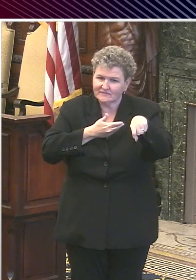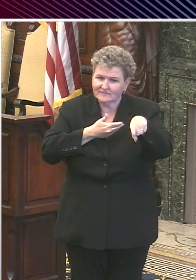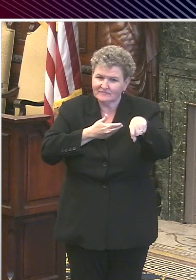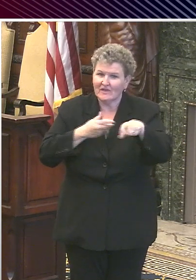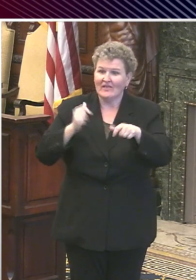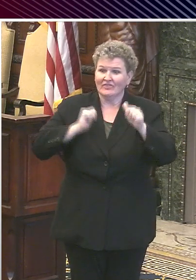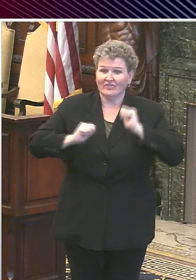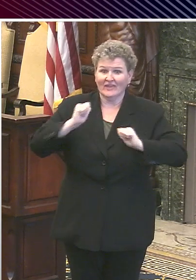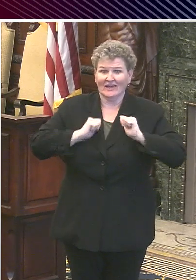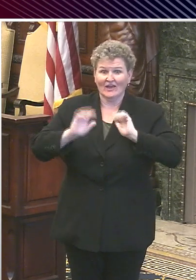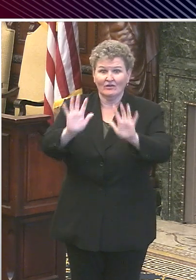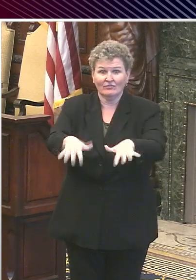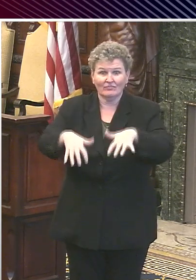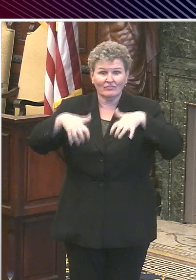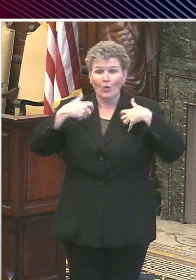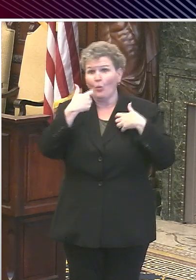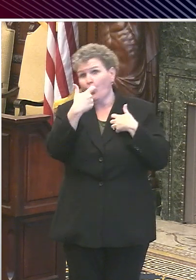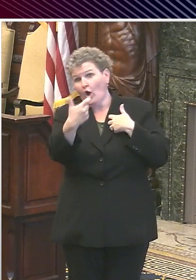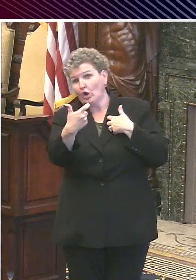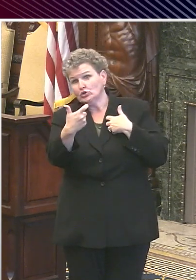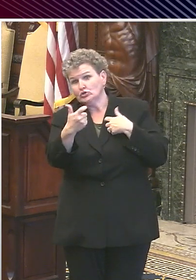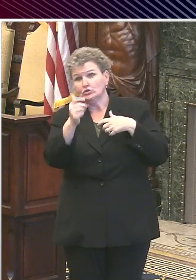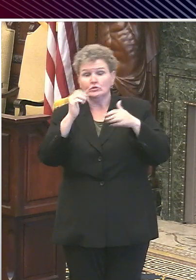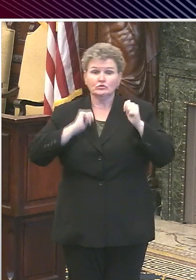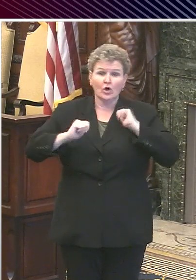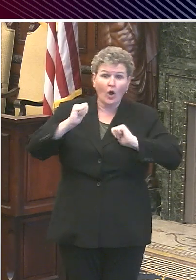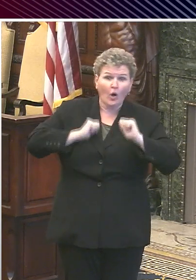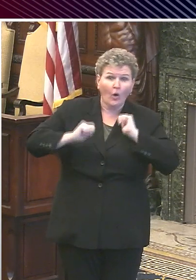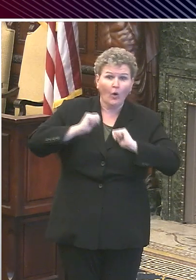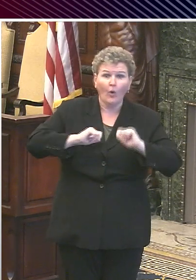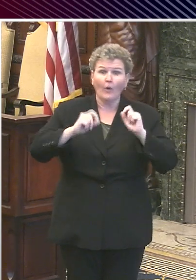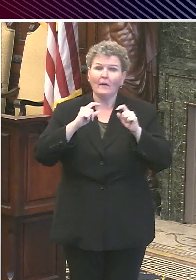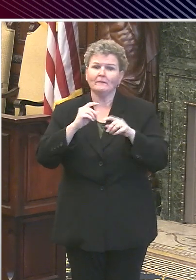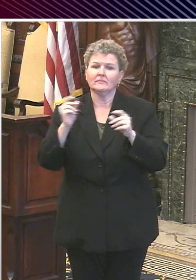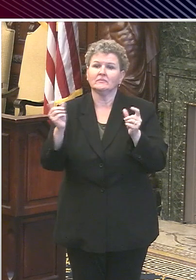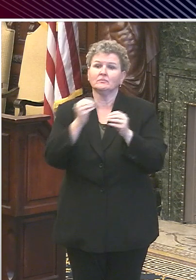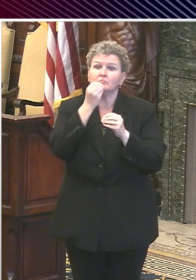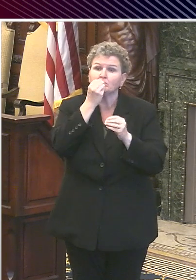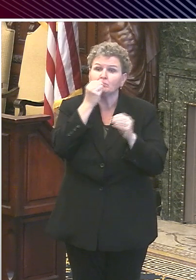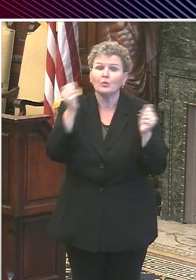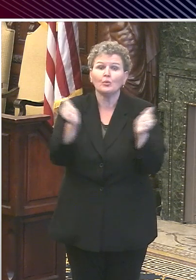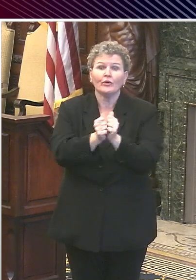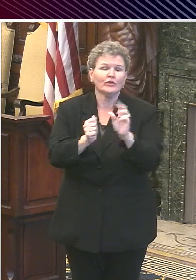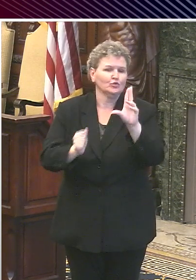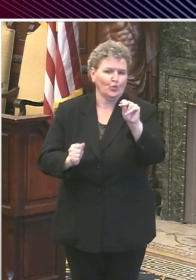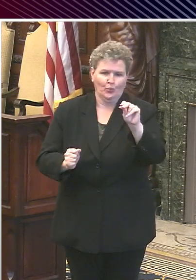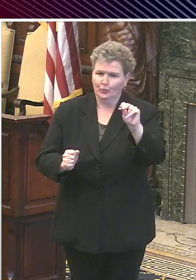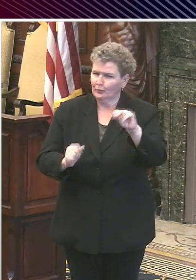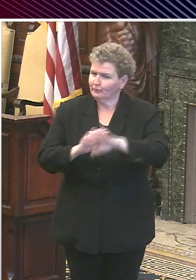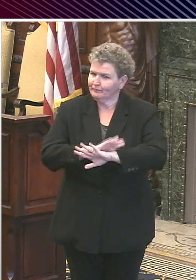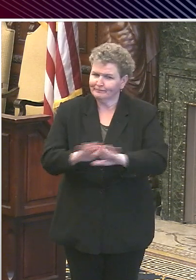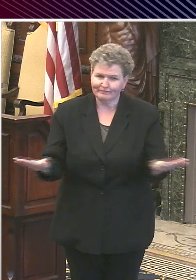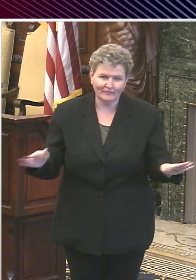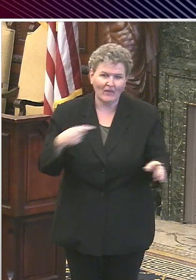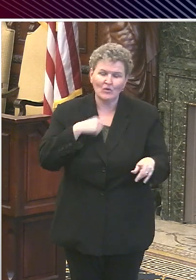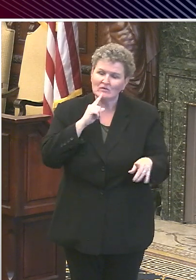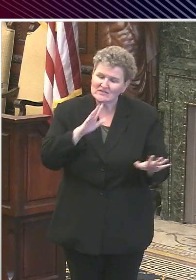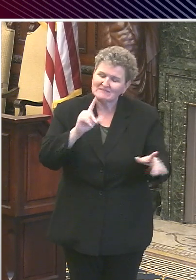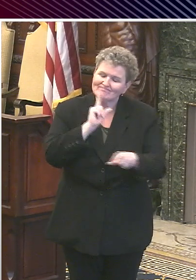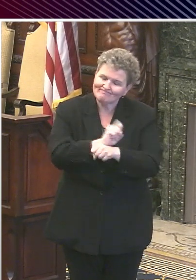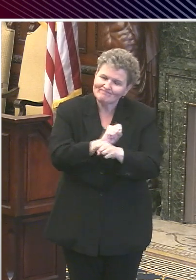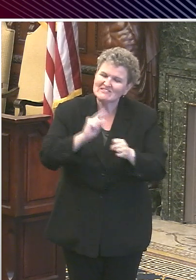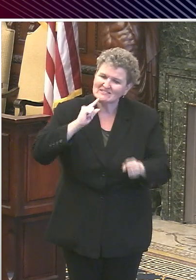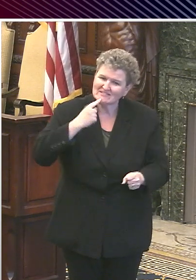unless these precautions are taken, these are high-risk situations. That's why we have these precautions. So we will take these standards very seriously. We are